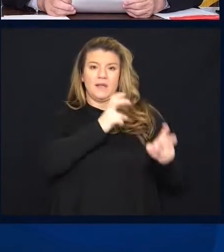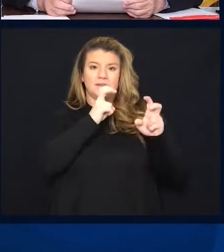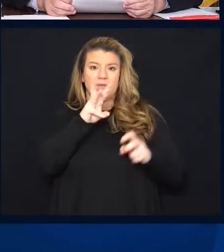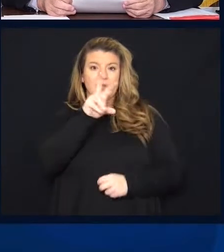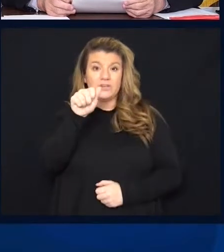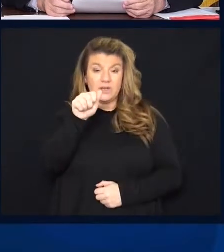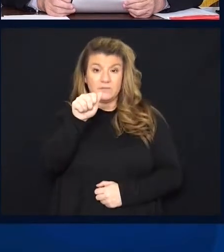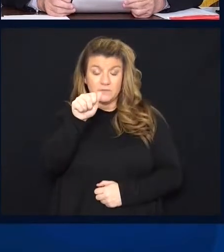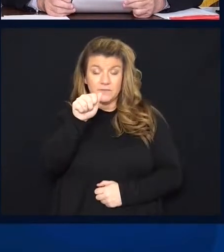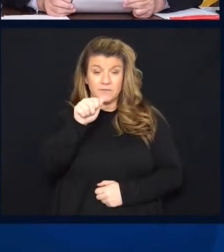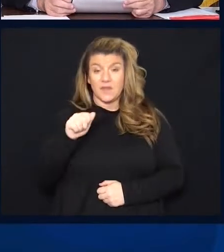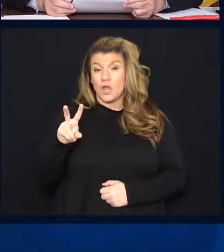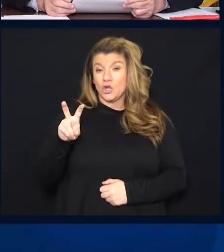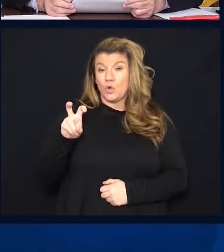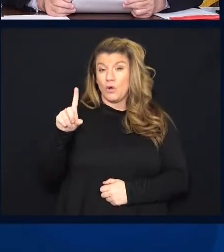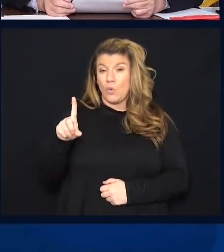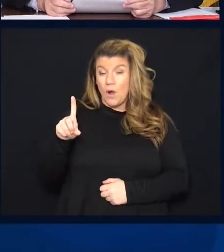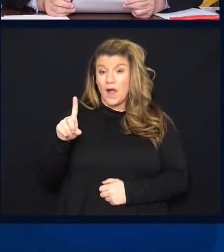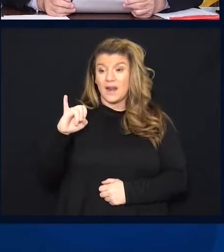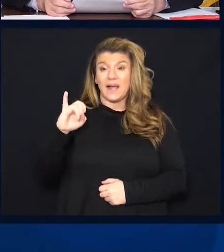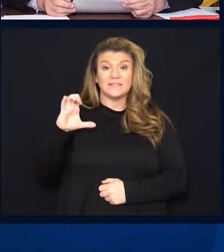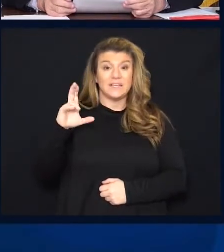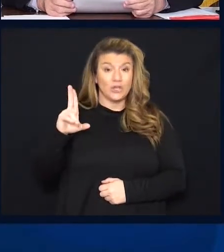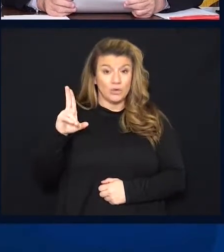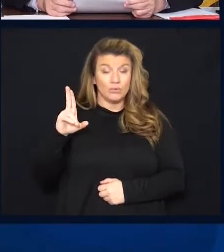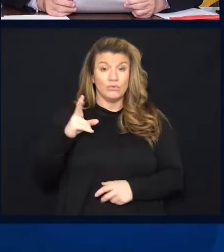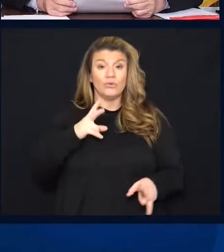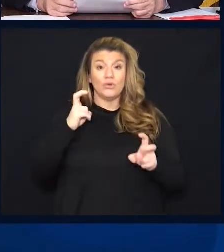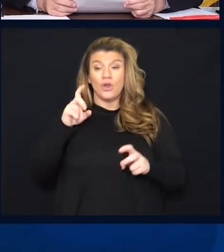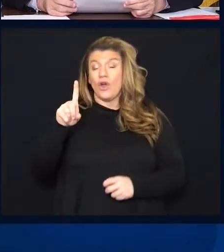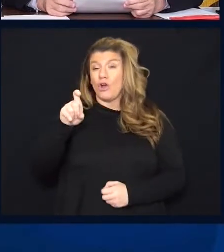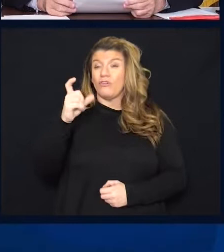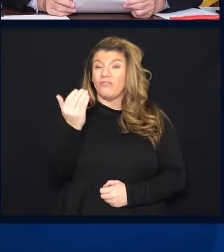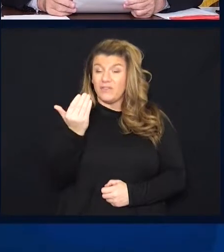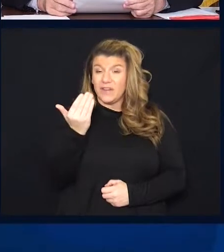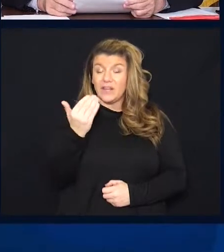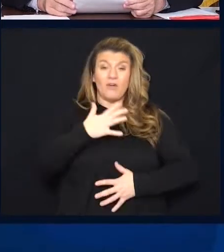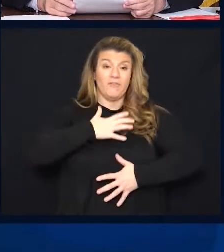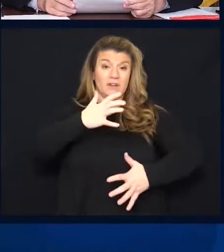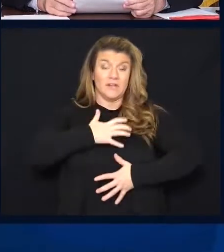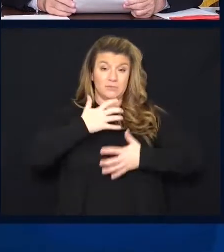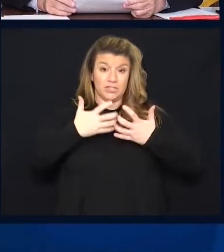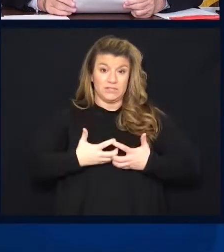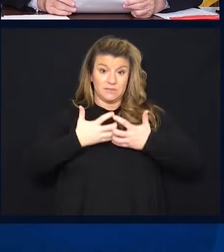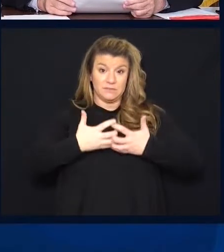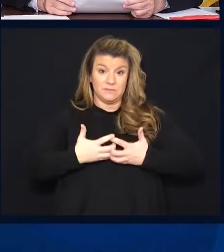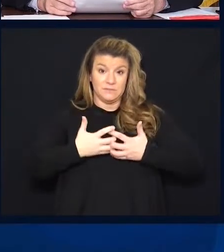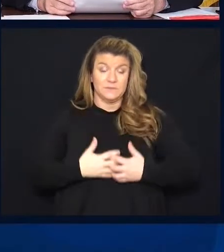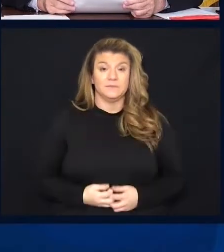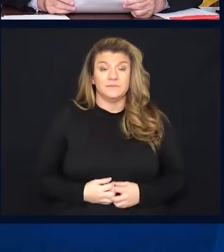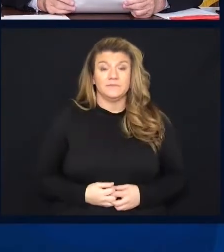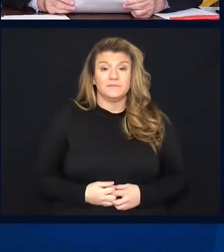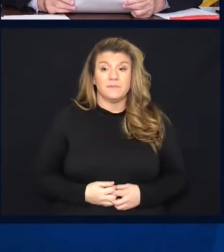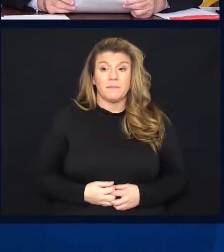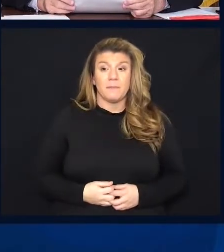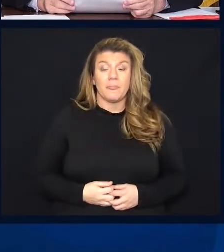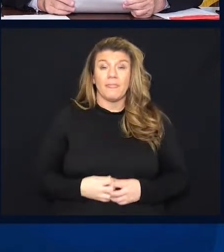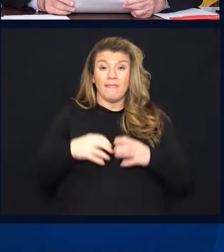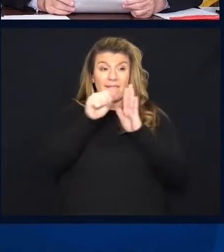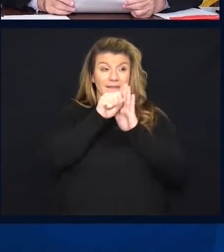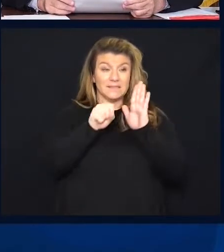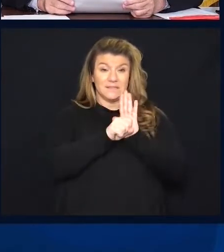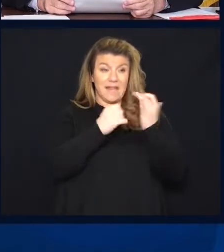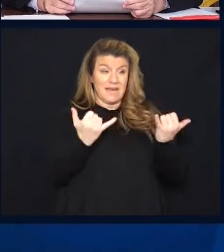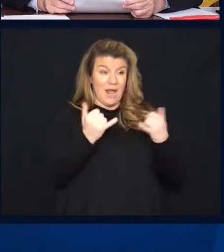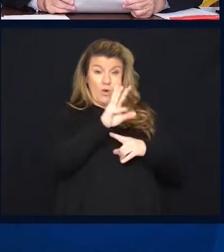Virginia, 201 on the ICU units and 115 that are on ventilators. In the state of West Virginia,